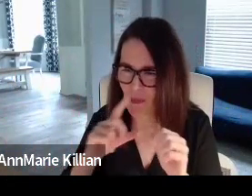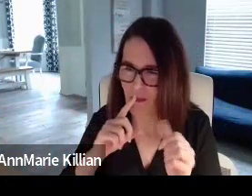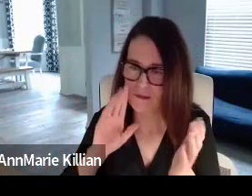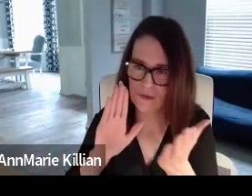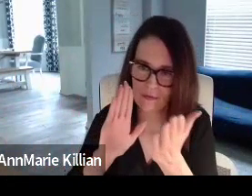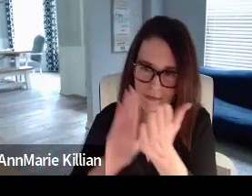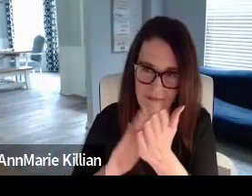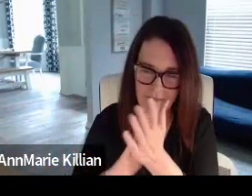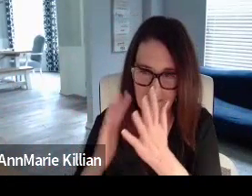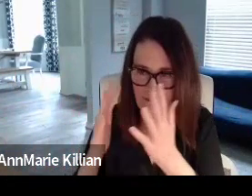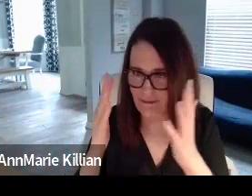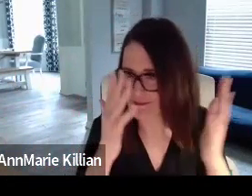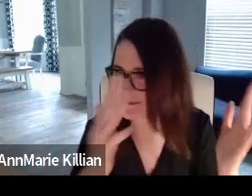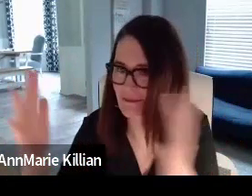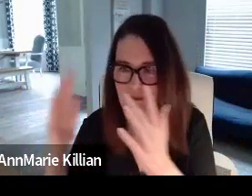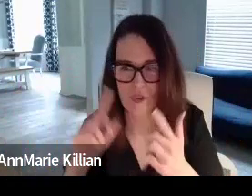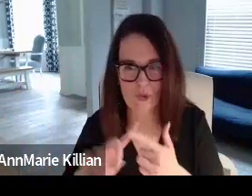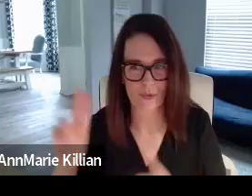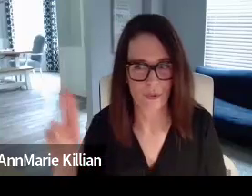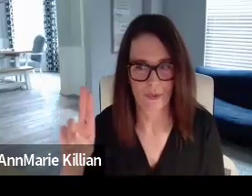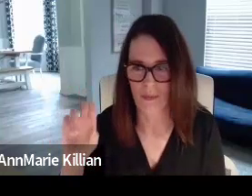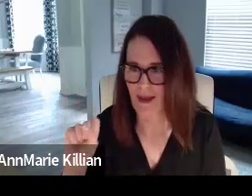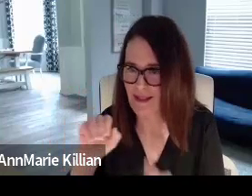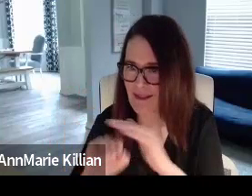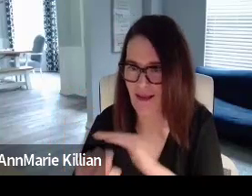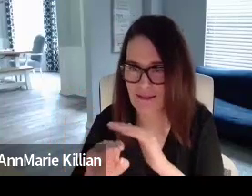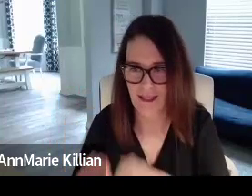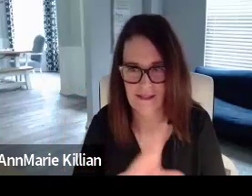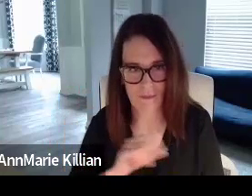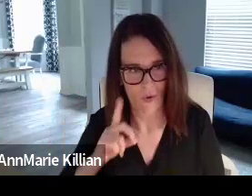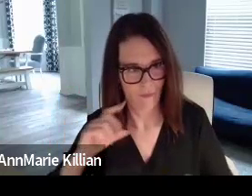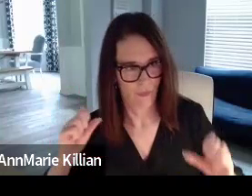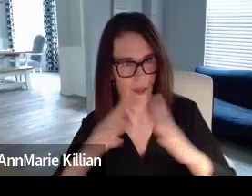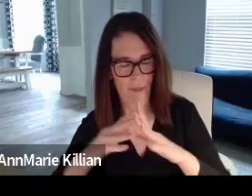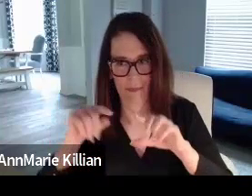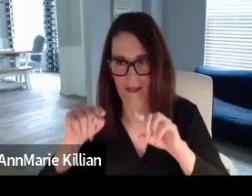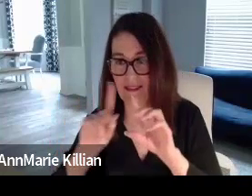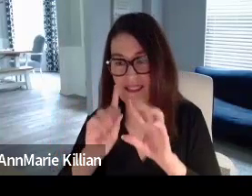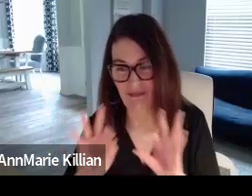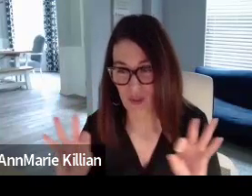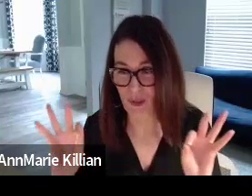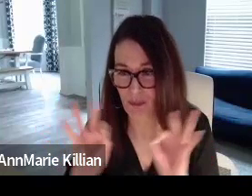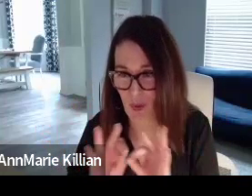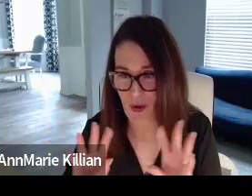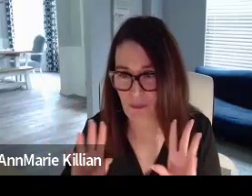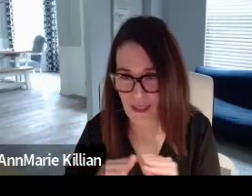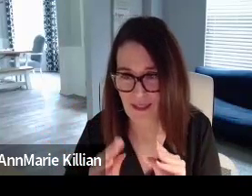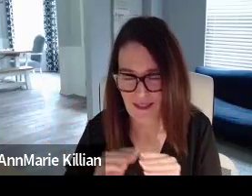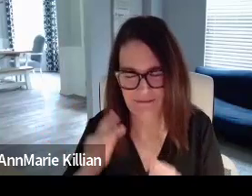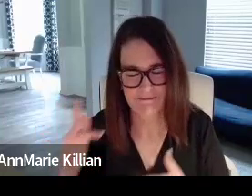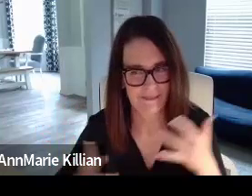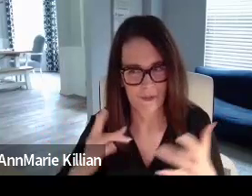shirt. And before we continue, I just really want to commend the U.S. Access Board for organizing this